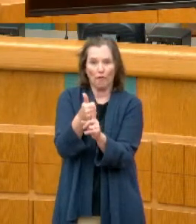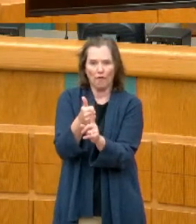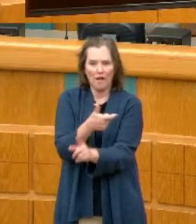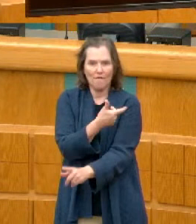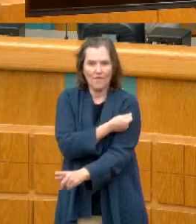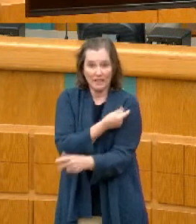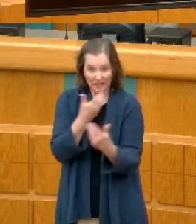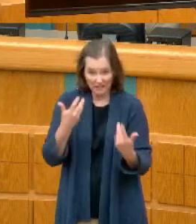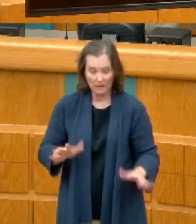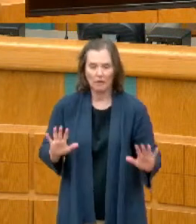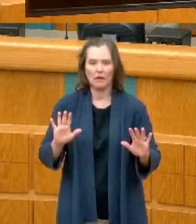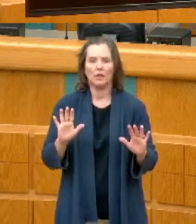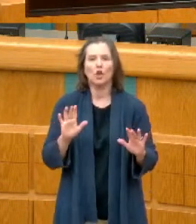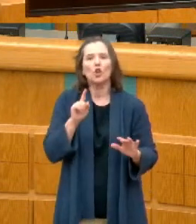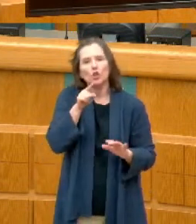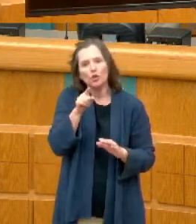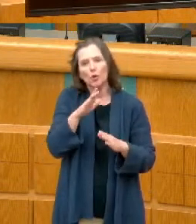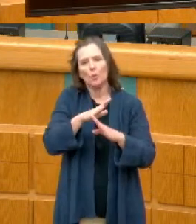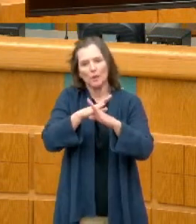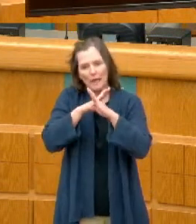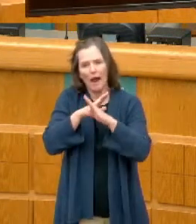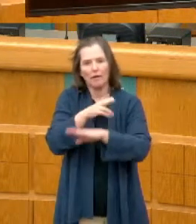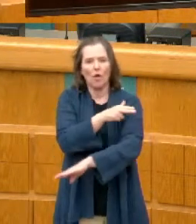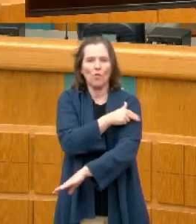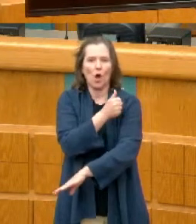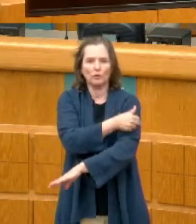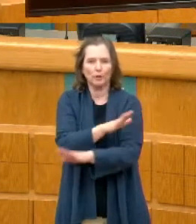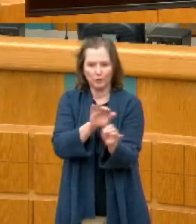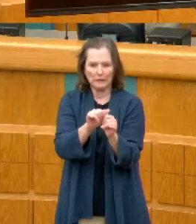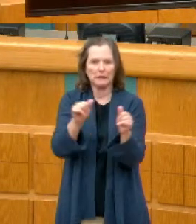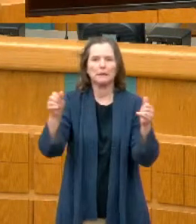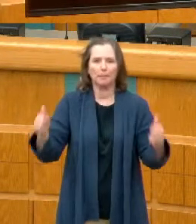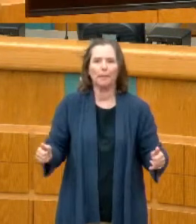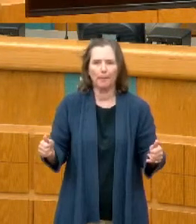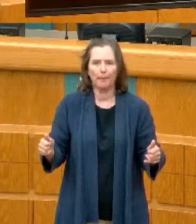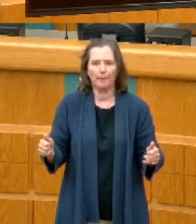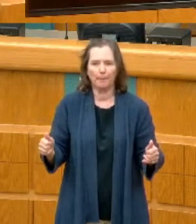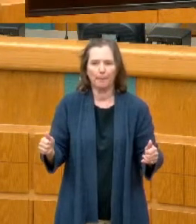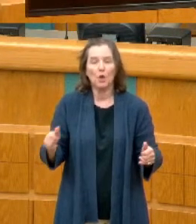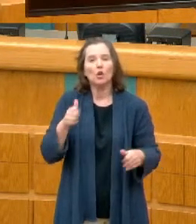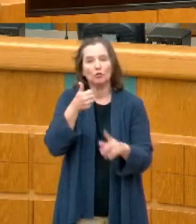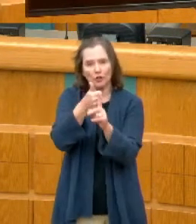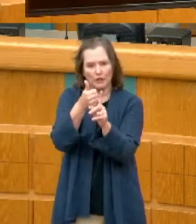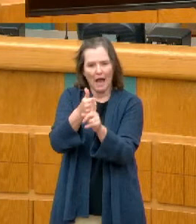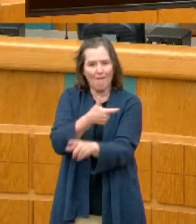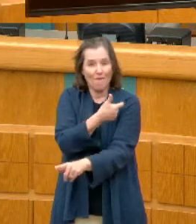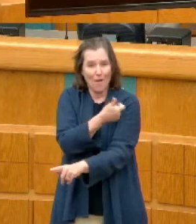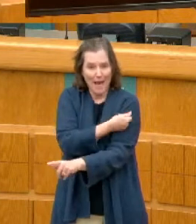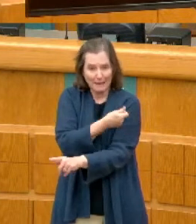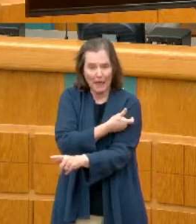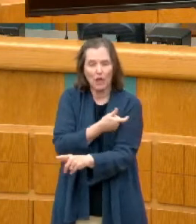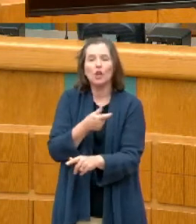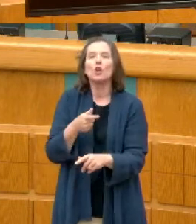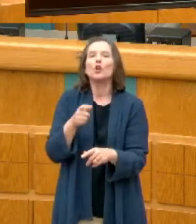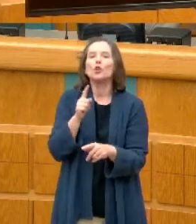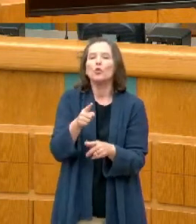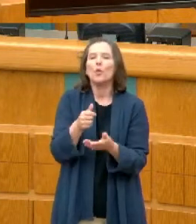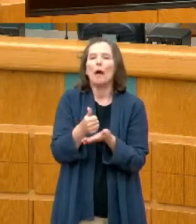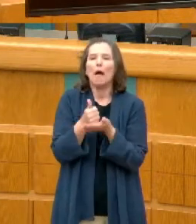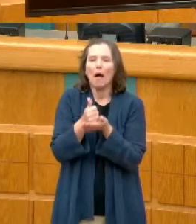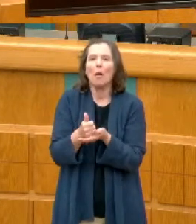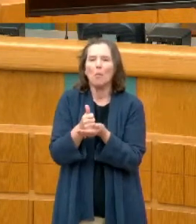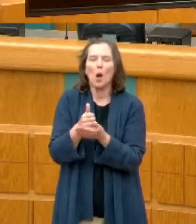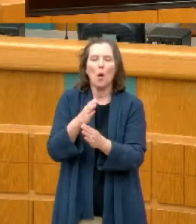our hospitals. The bottom line is that you protect all of us. You can help put COVID behind